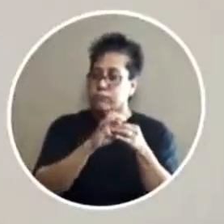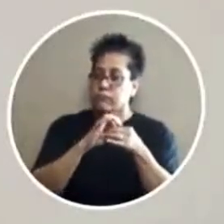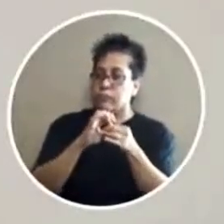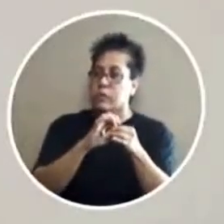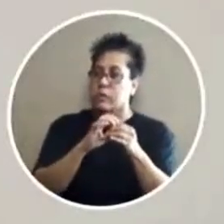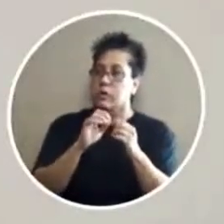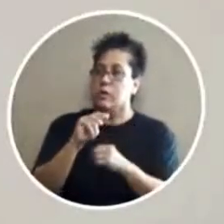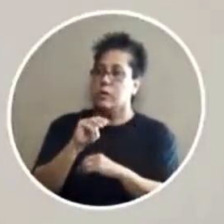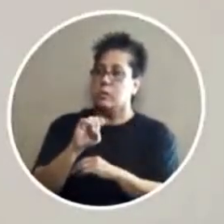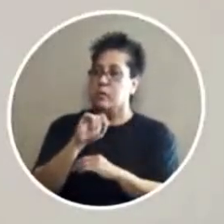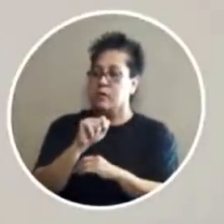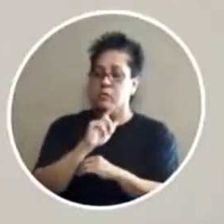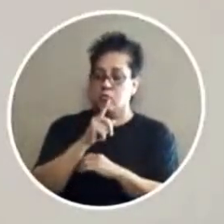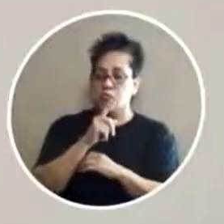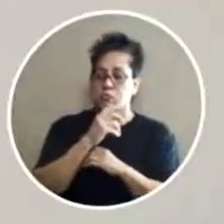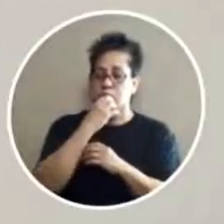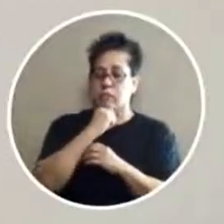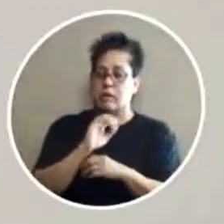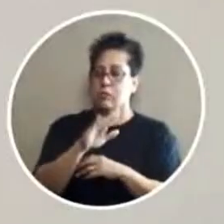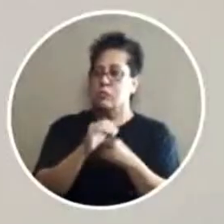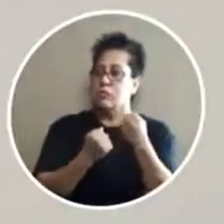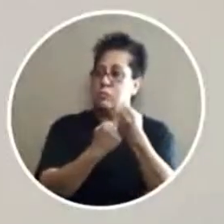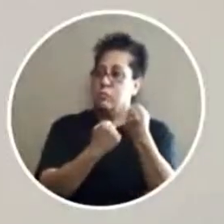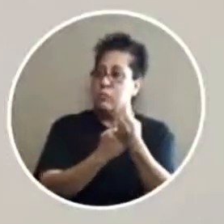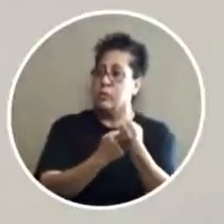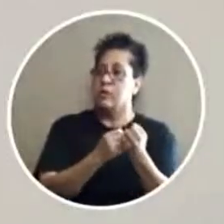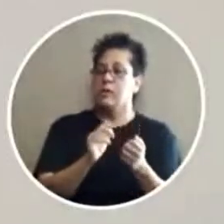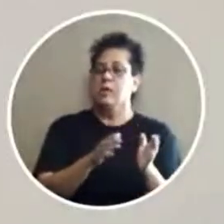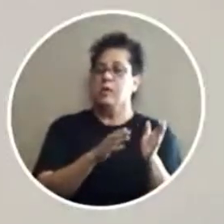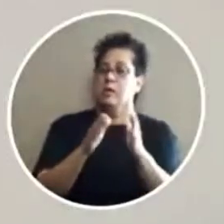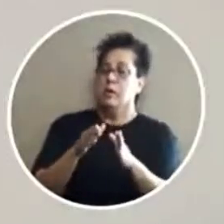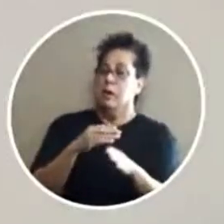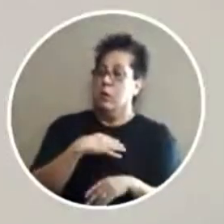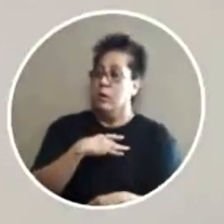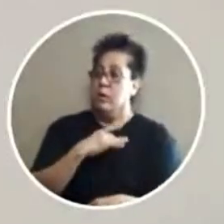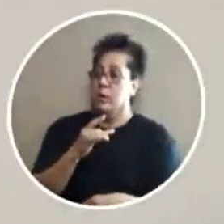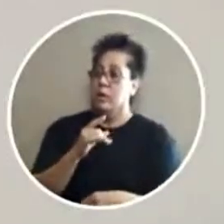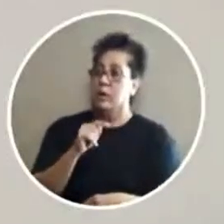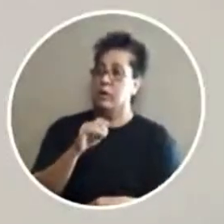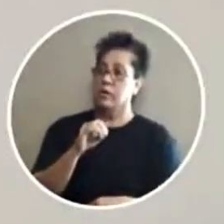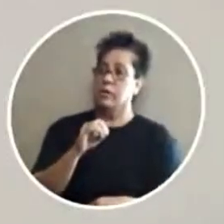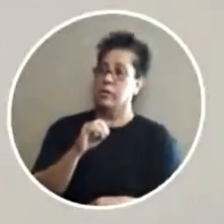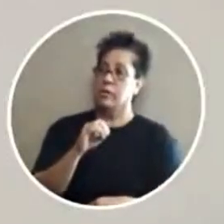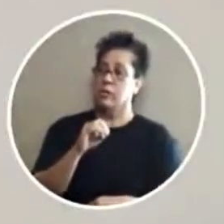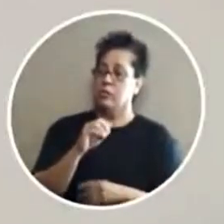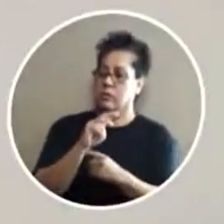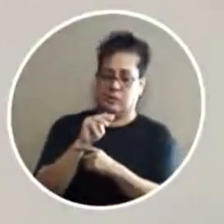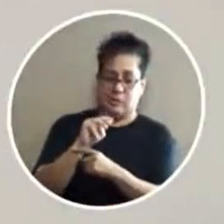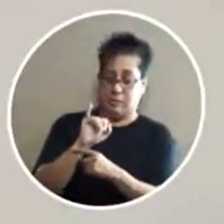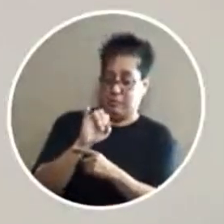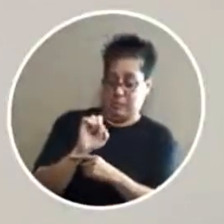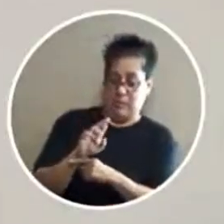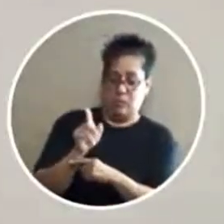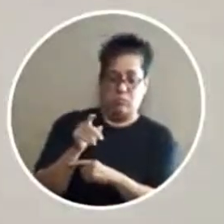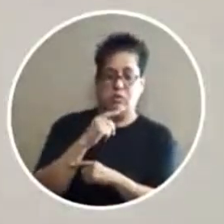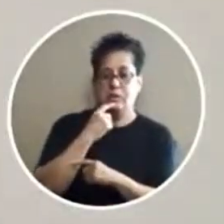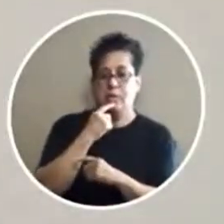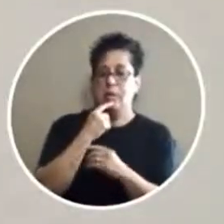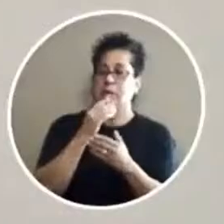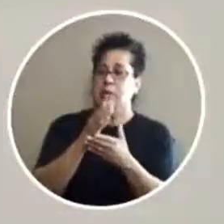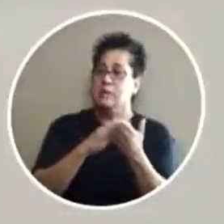and we really value your support. So I would like to, Mayor mentioned some of the